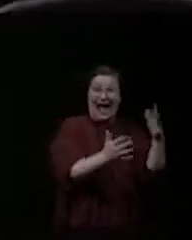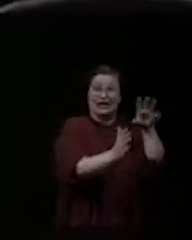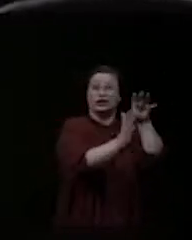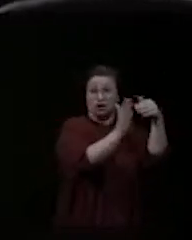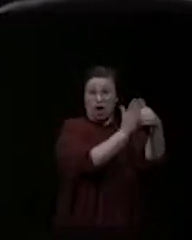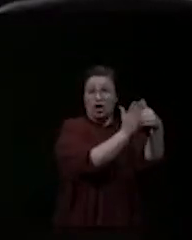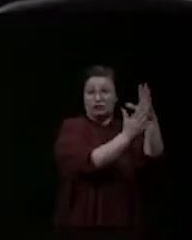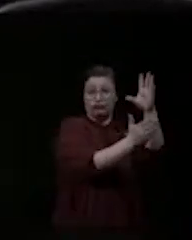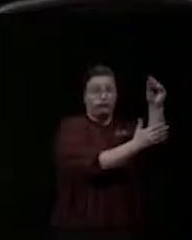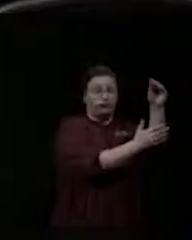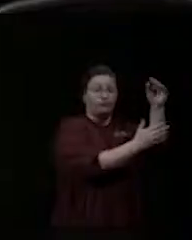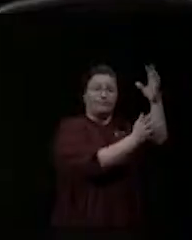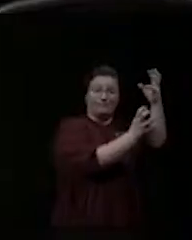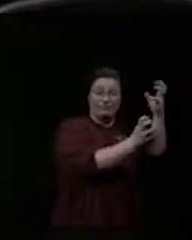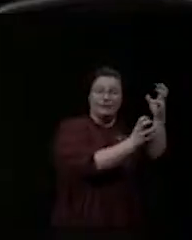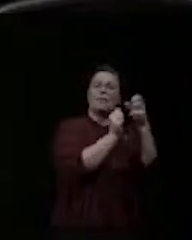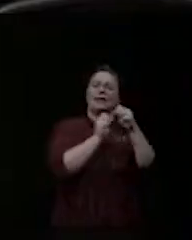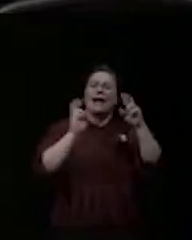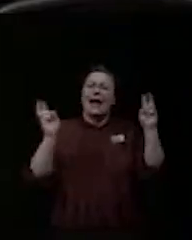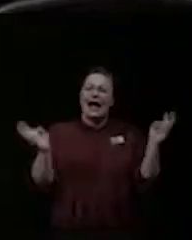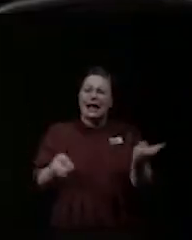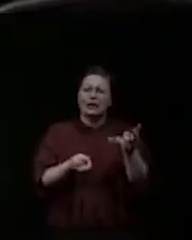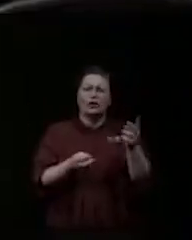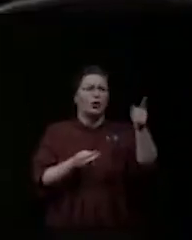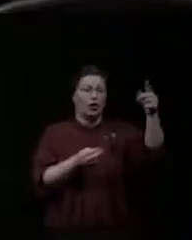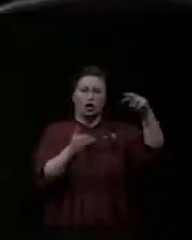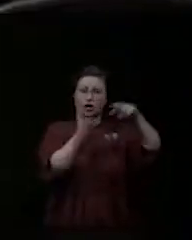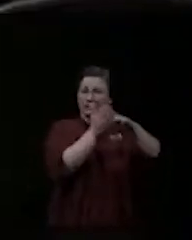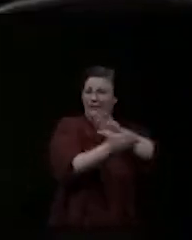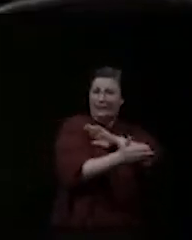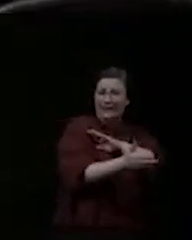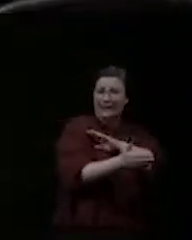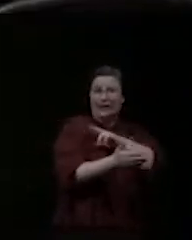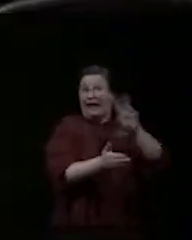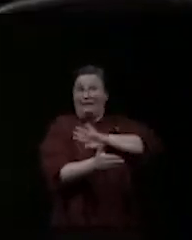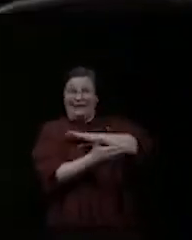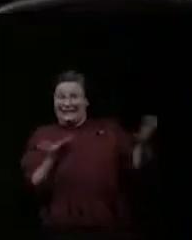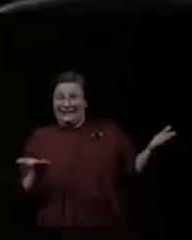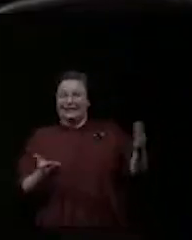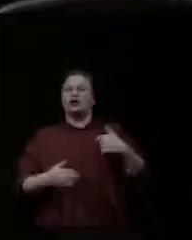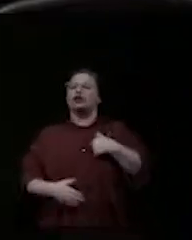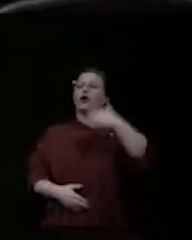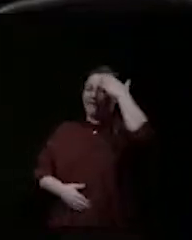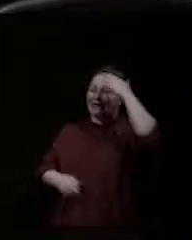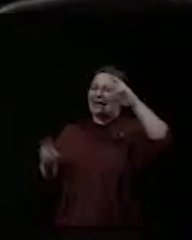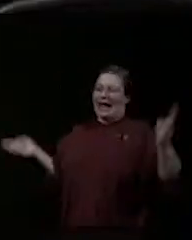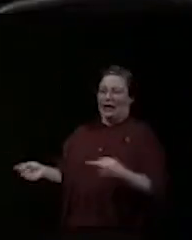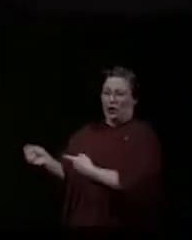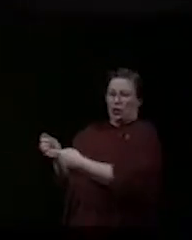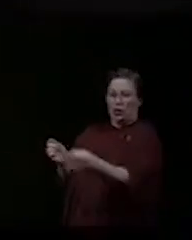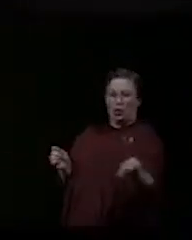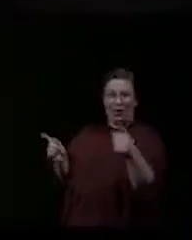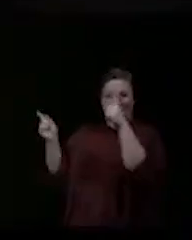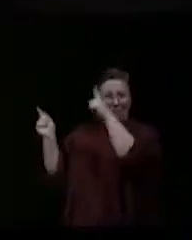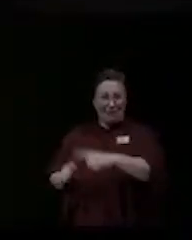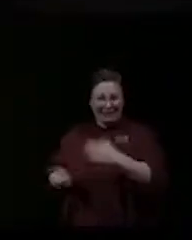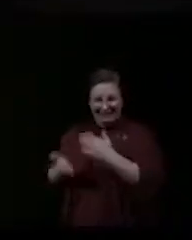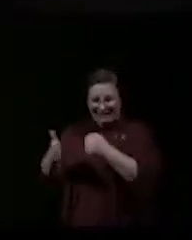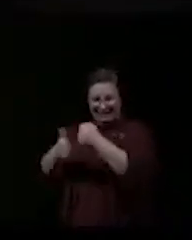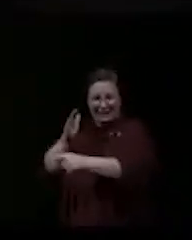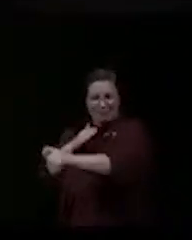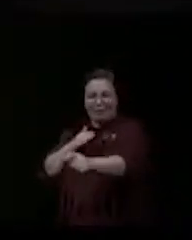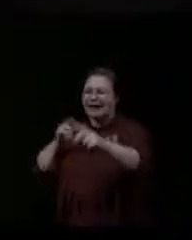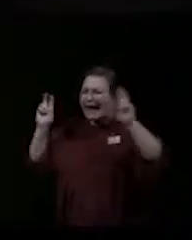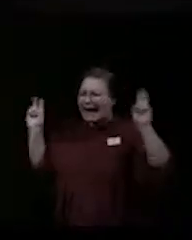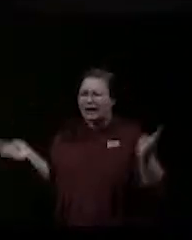whether a system exists or not, I know that human rights defenders will continue their